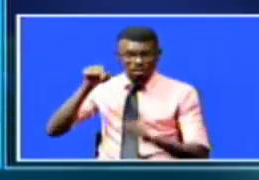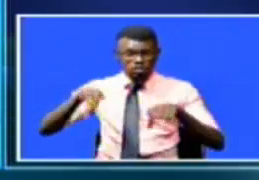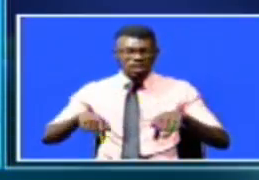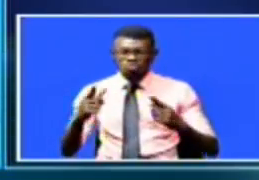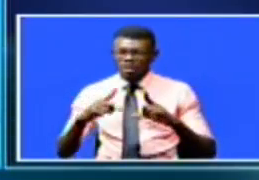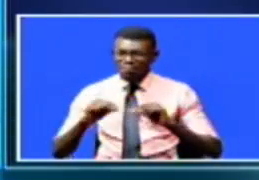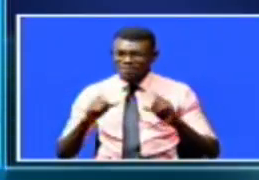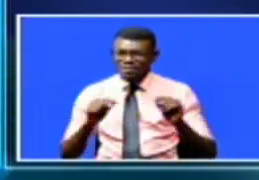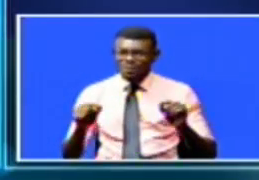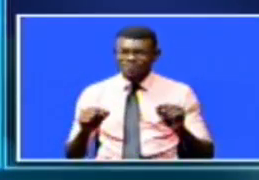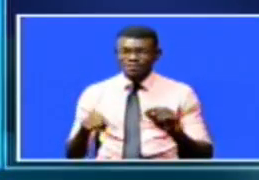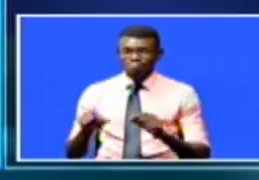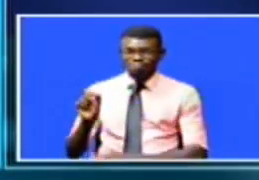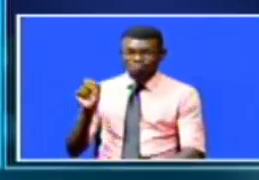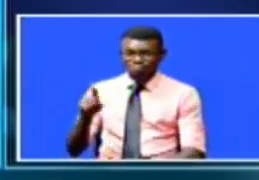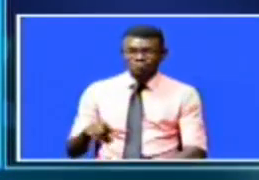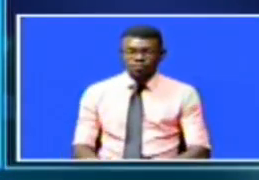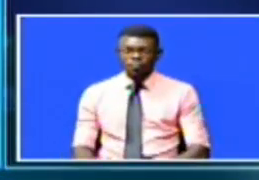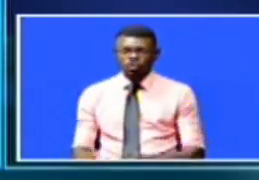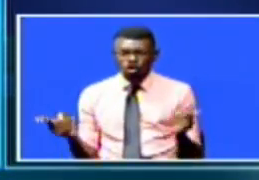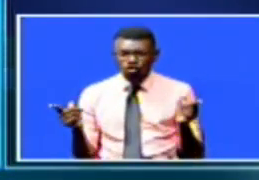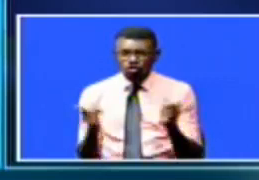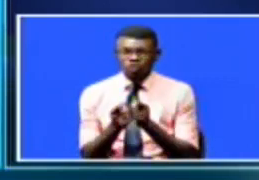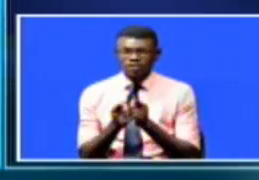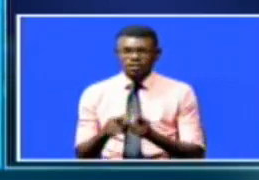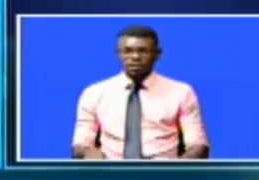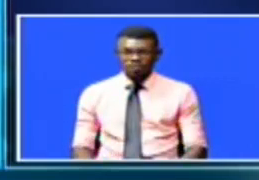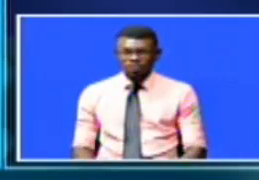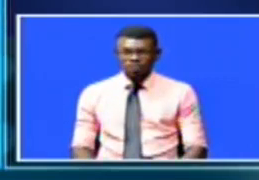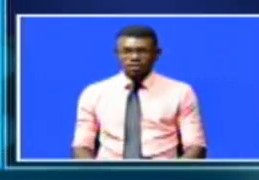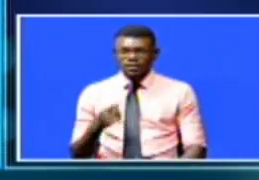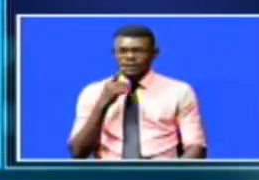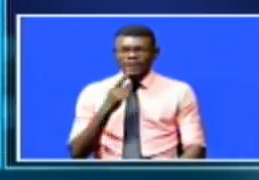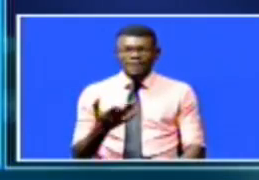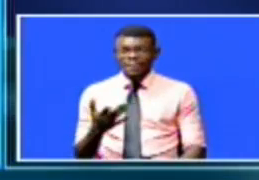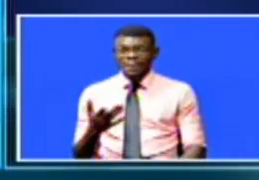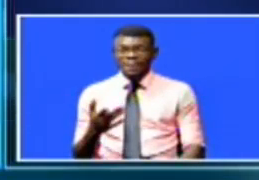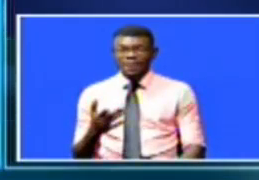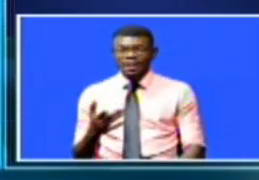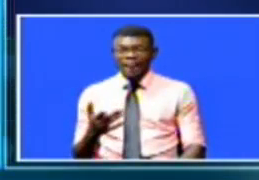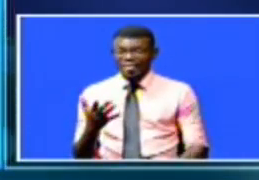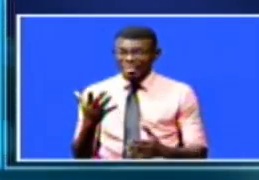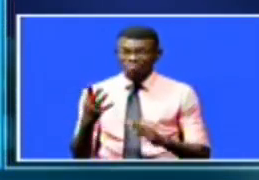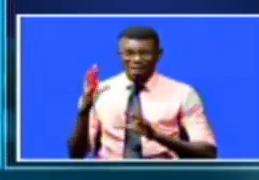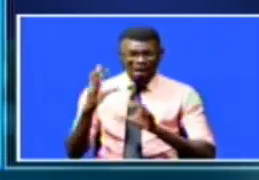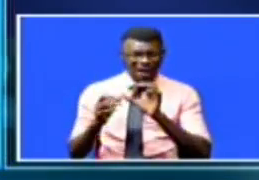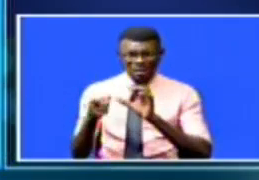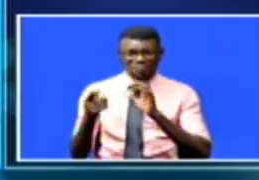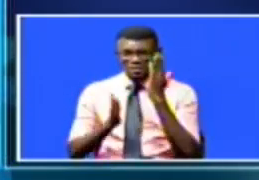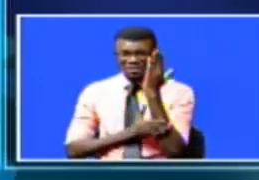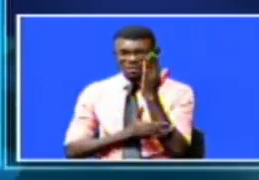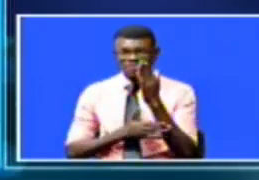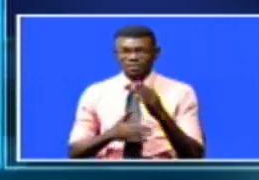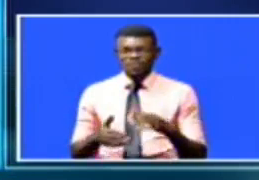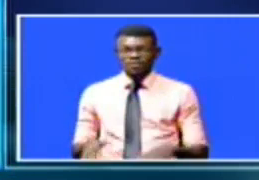that it's a very short tweet. It is about to get nasty. And then later on you tweeted, I understand BBI is coming, like you